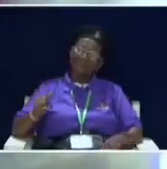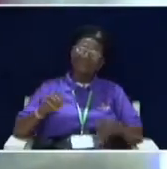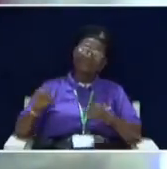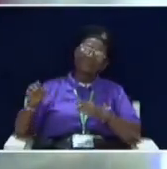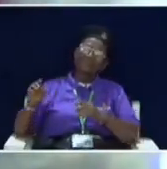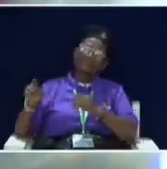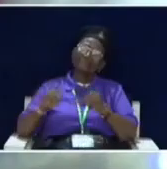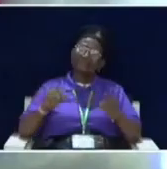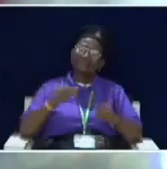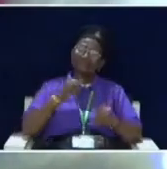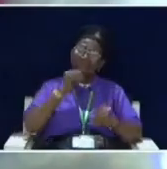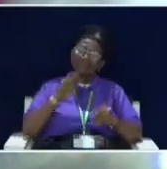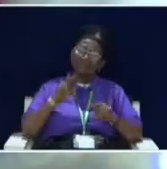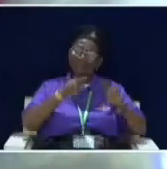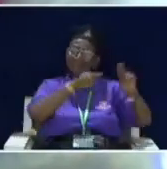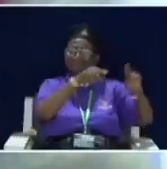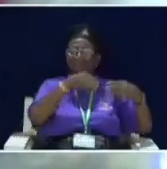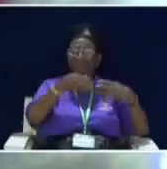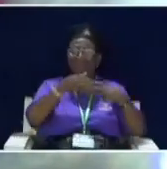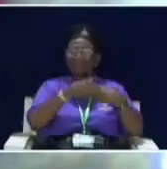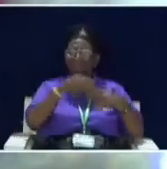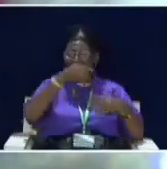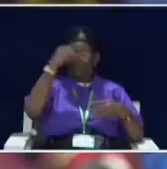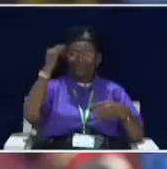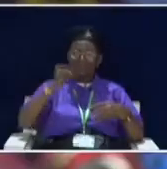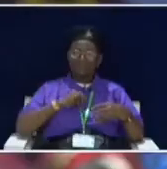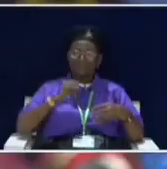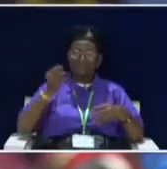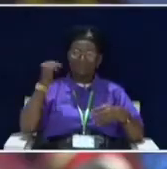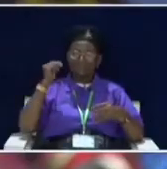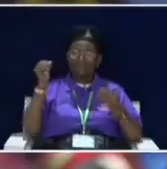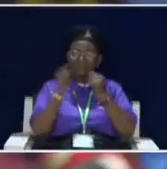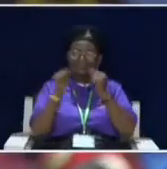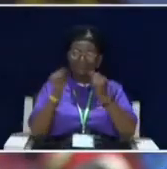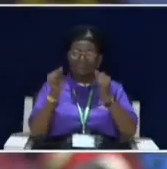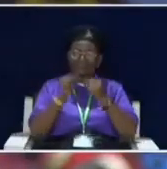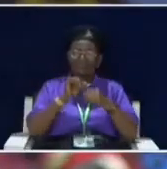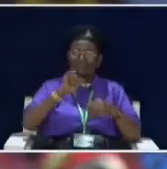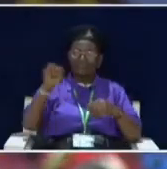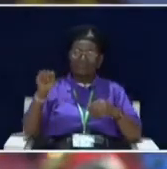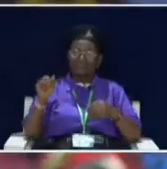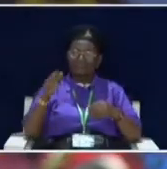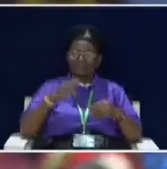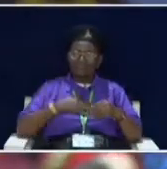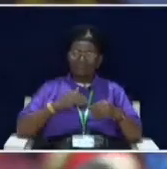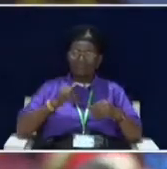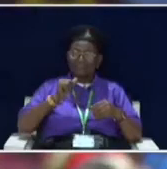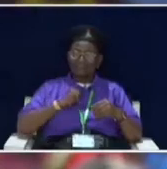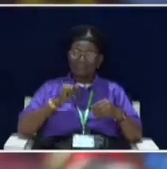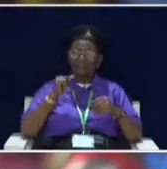back. Because I was shaking myself. Tore mi gan na. Okan o se kan ni.